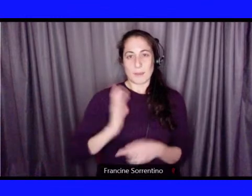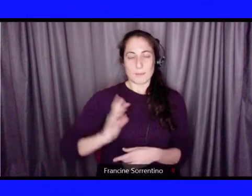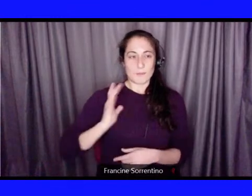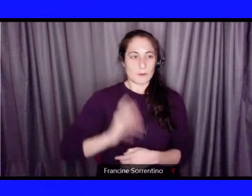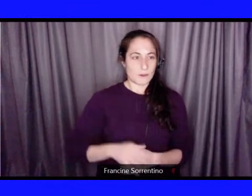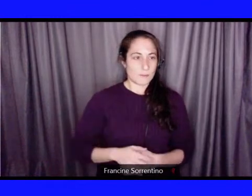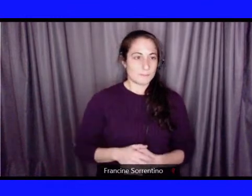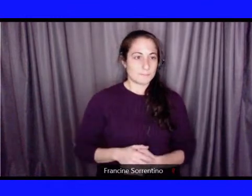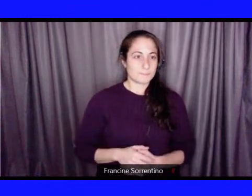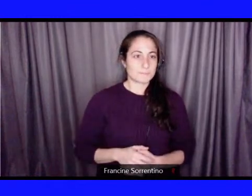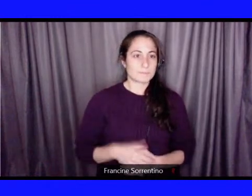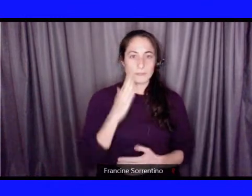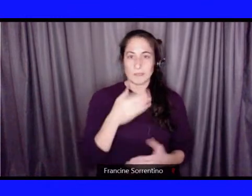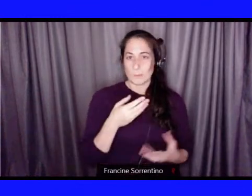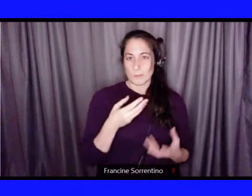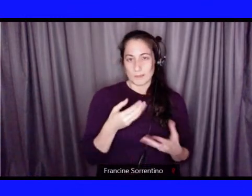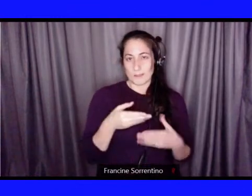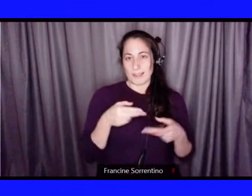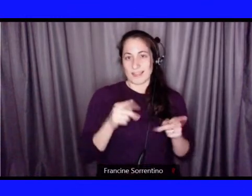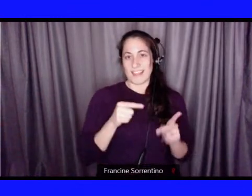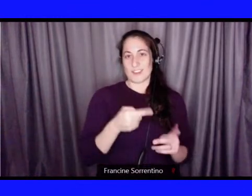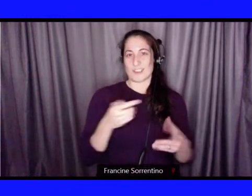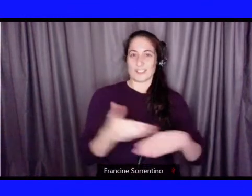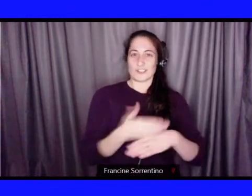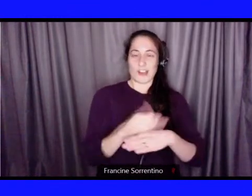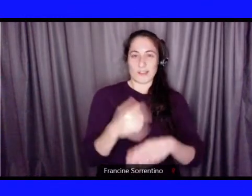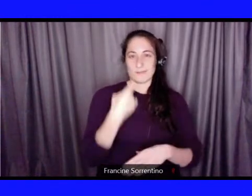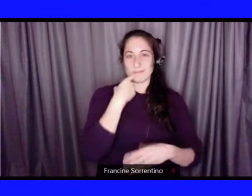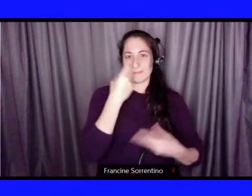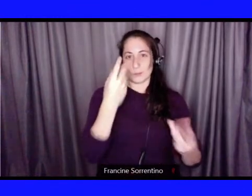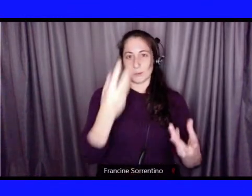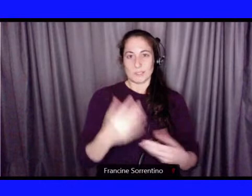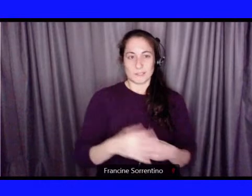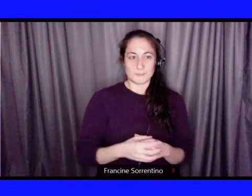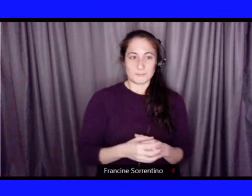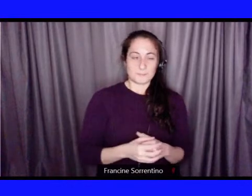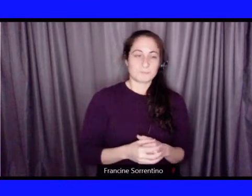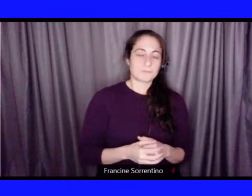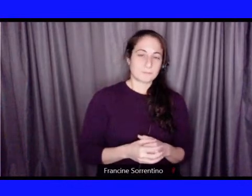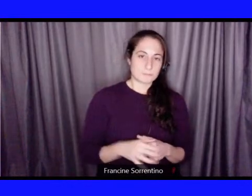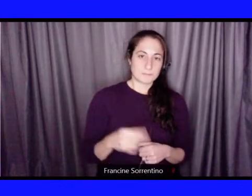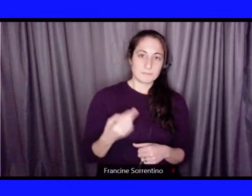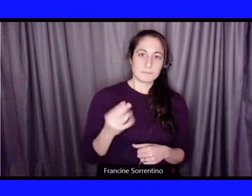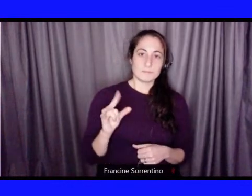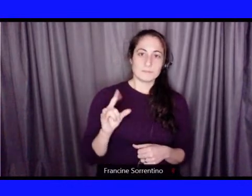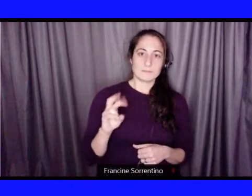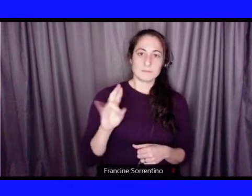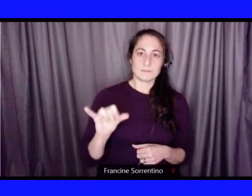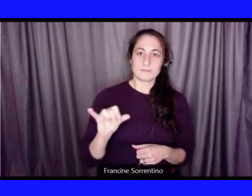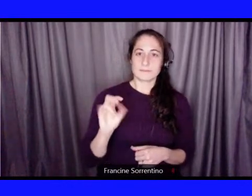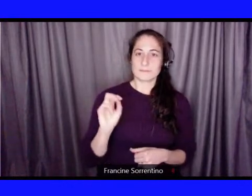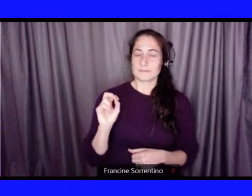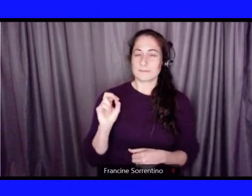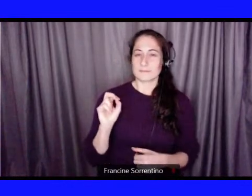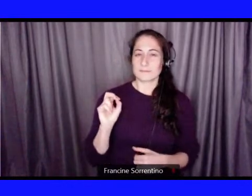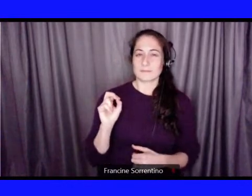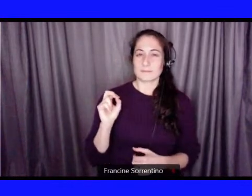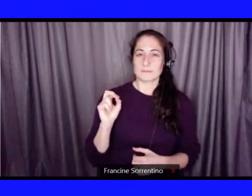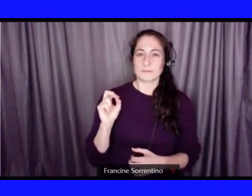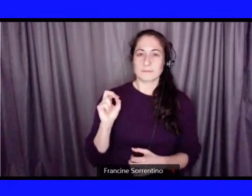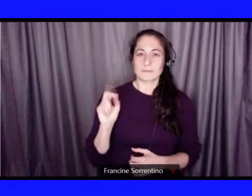diabetes management, so hemoglobin A1C. A lot of the board reported measures are included in that. We just signed the